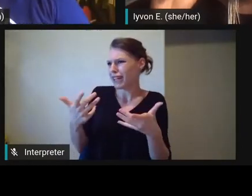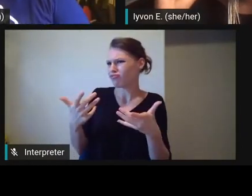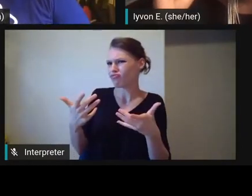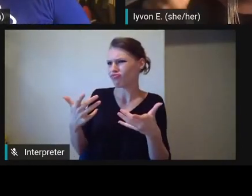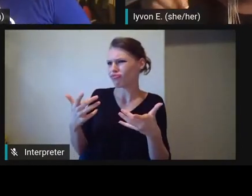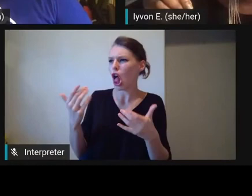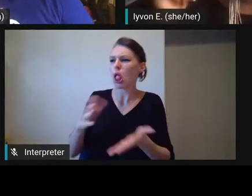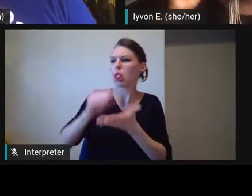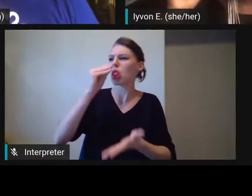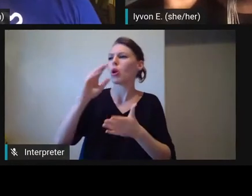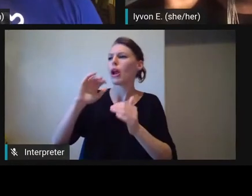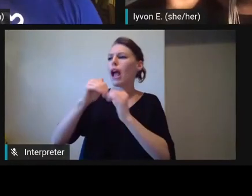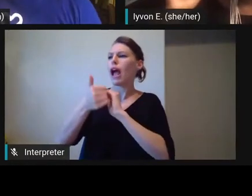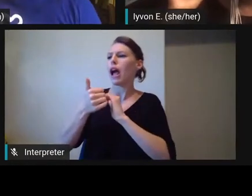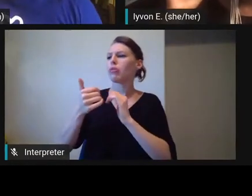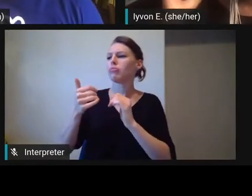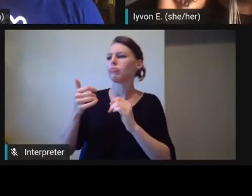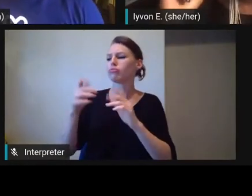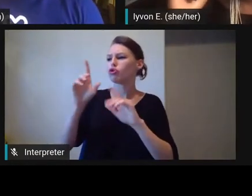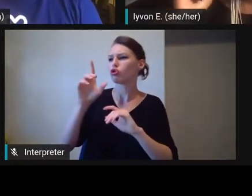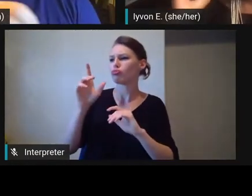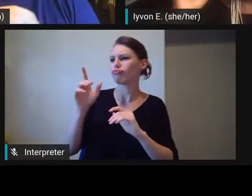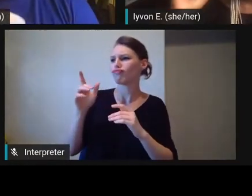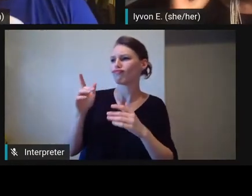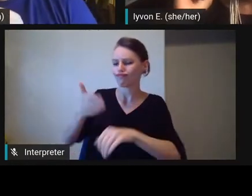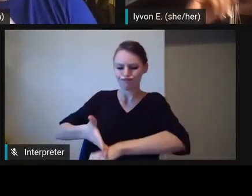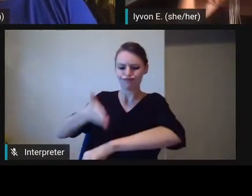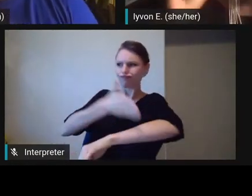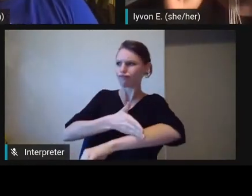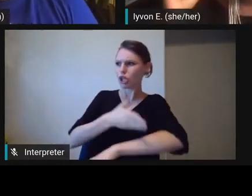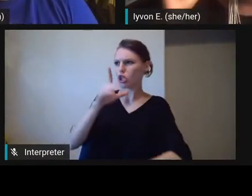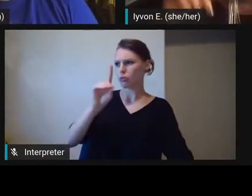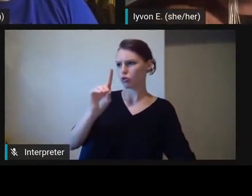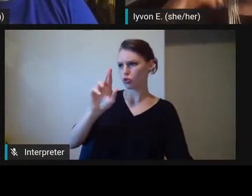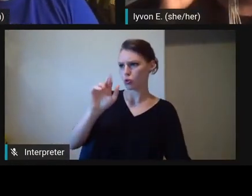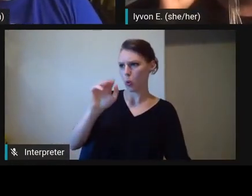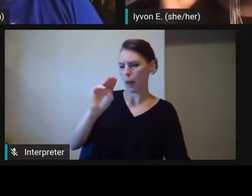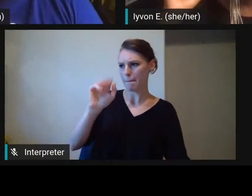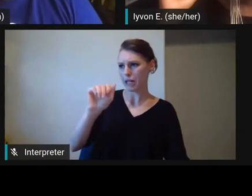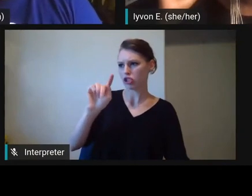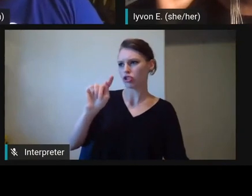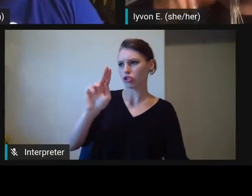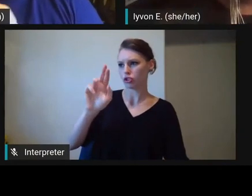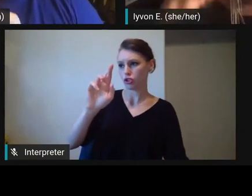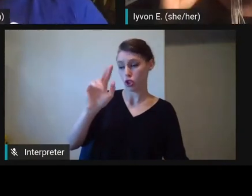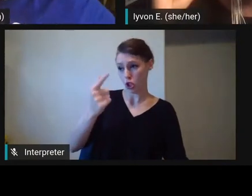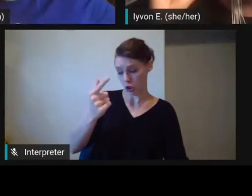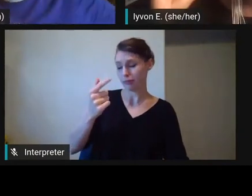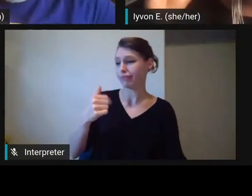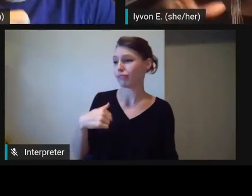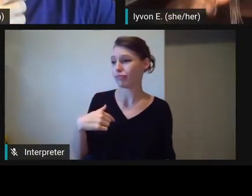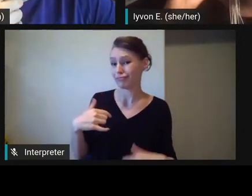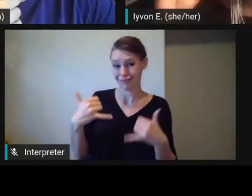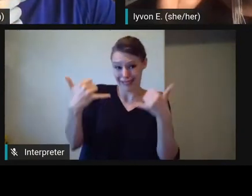be the dramaturg you would need in the room. Like, this is a time, if you've been putting off reading a play or